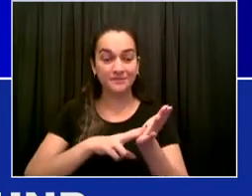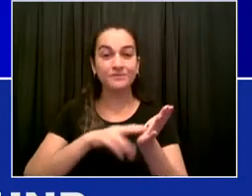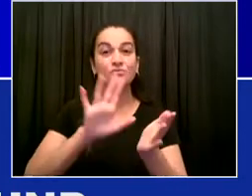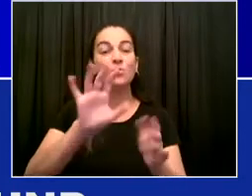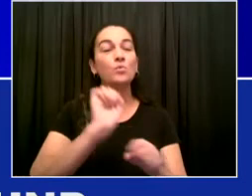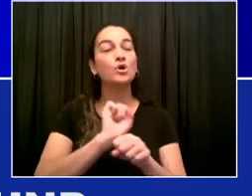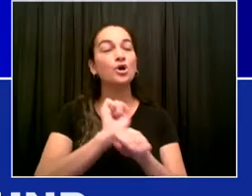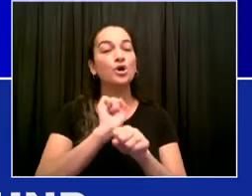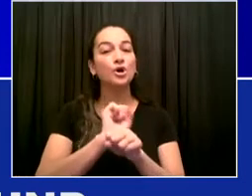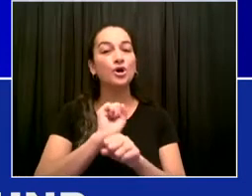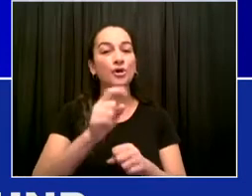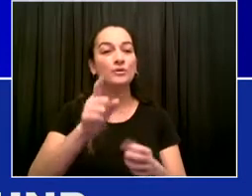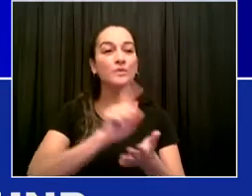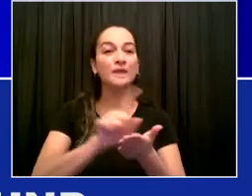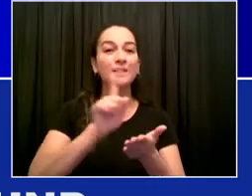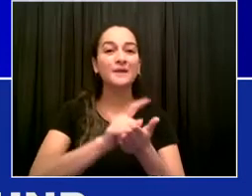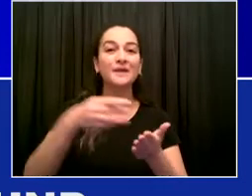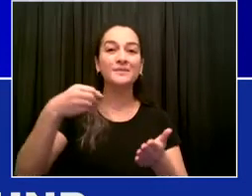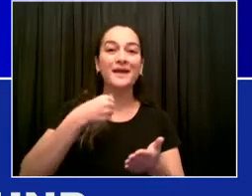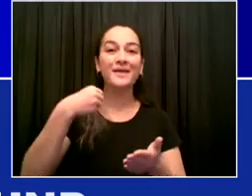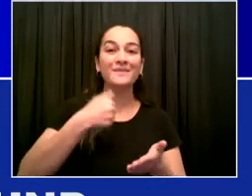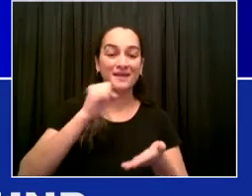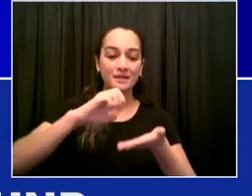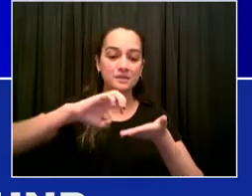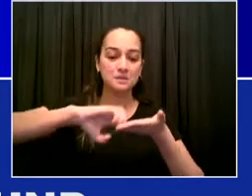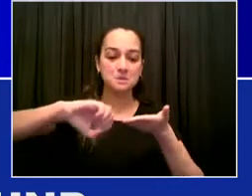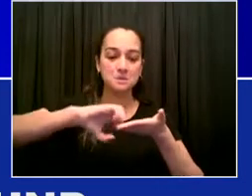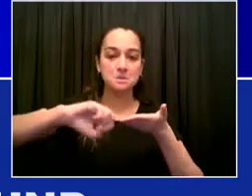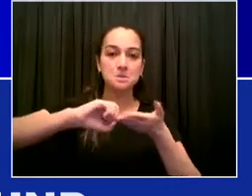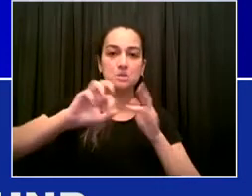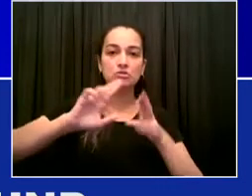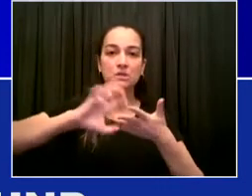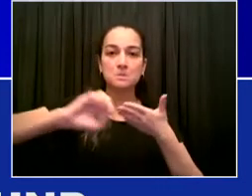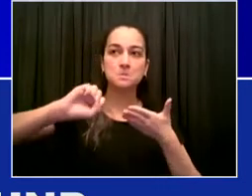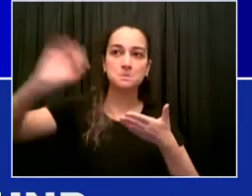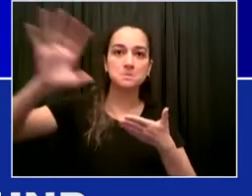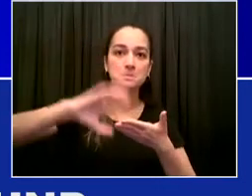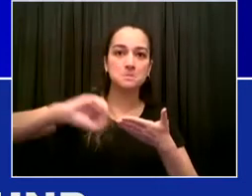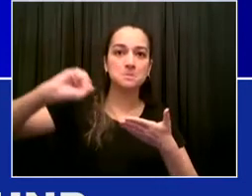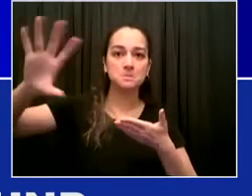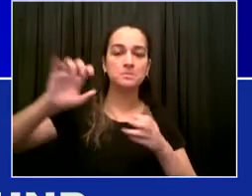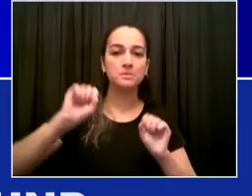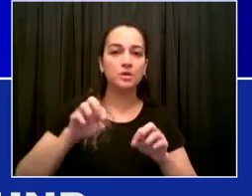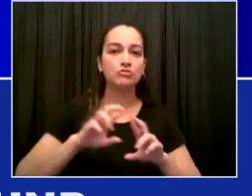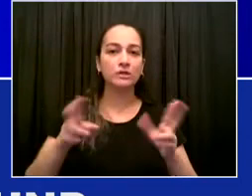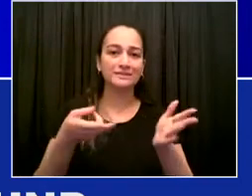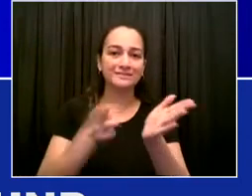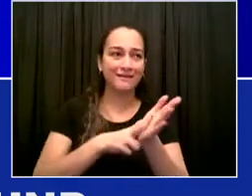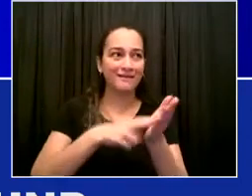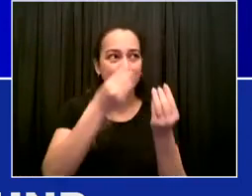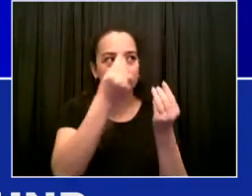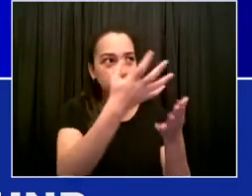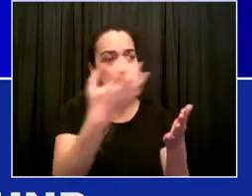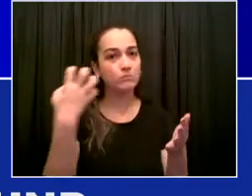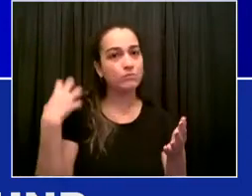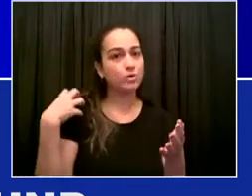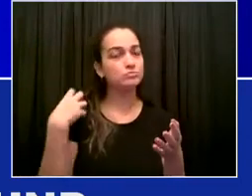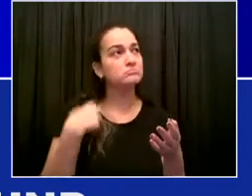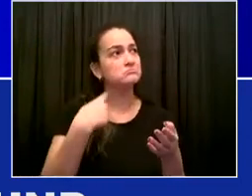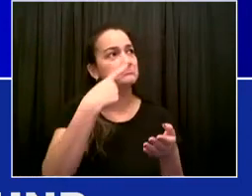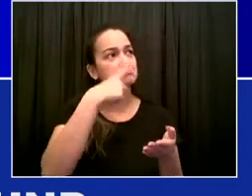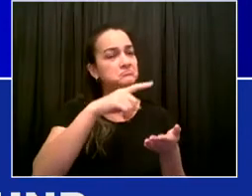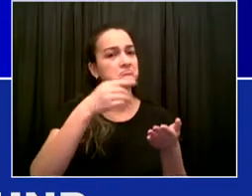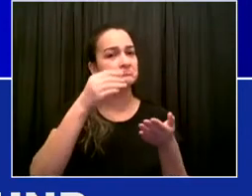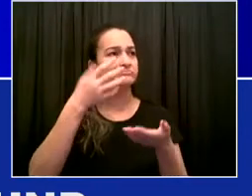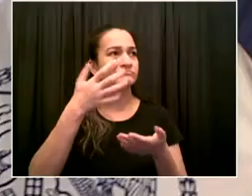credit is due. The idea to do this now on behalf of the people of Haiti came from our public advocate. I want to thank him. He's always looking out and looking